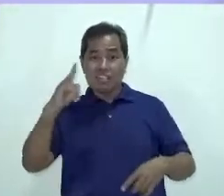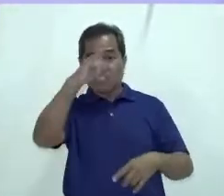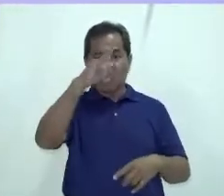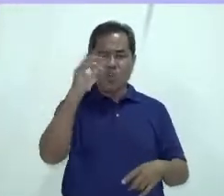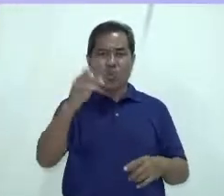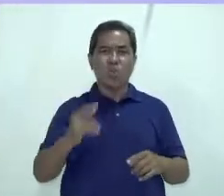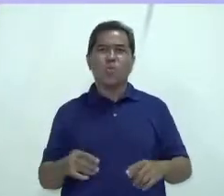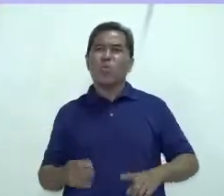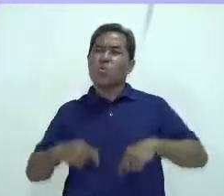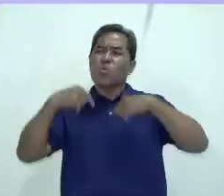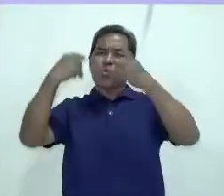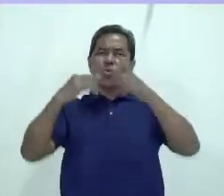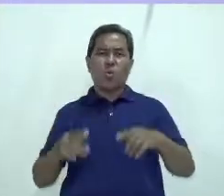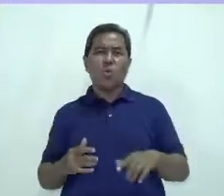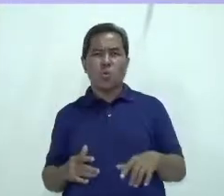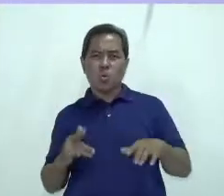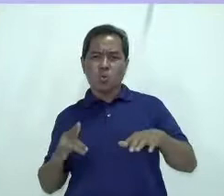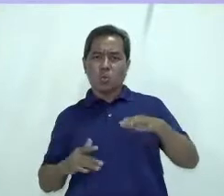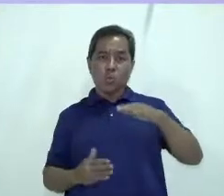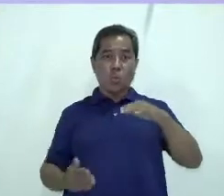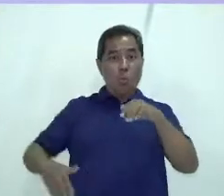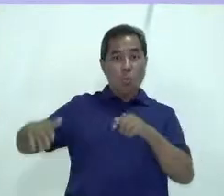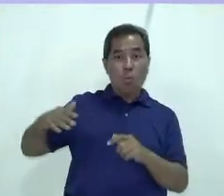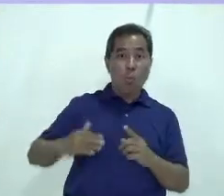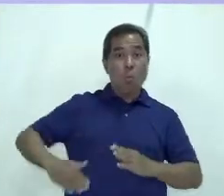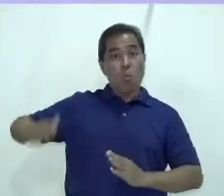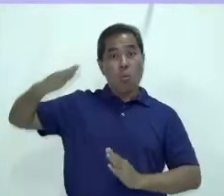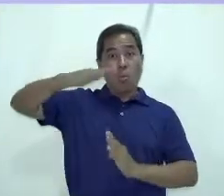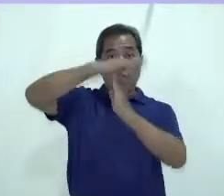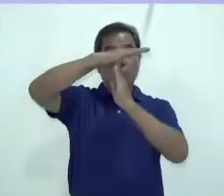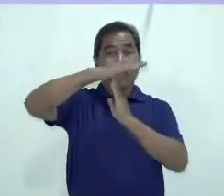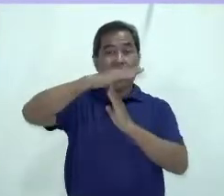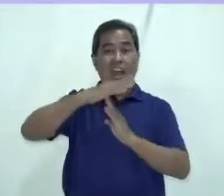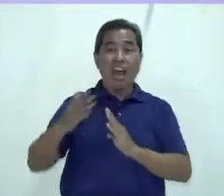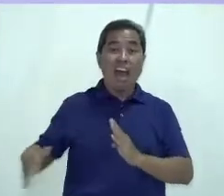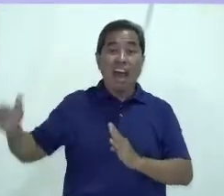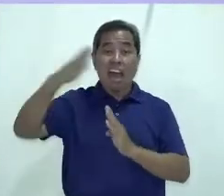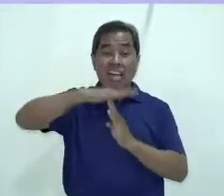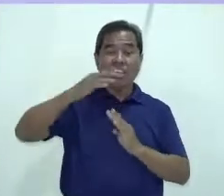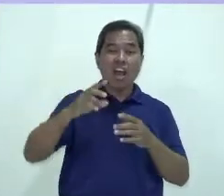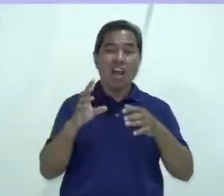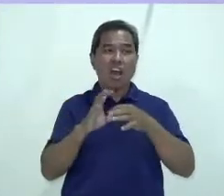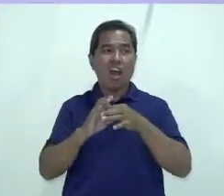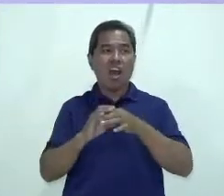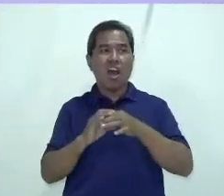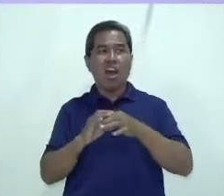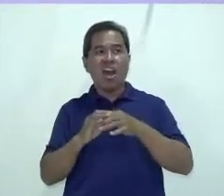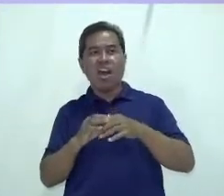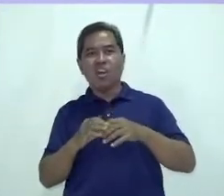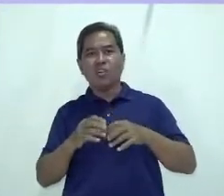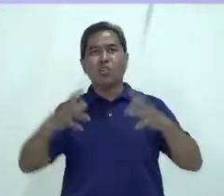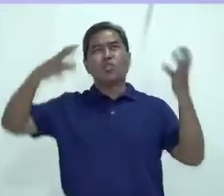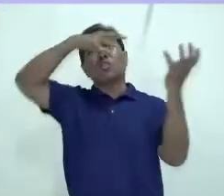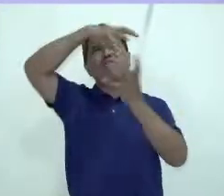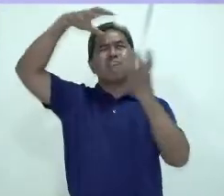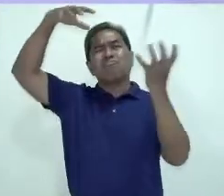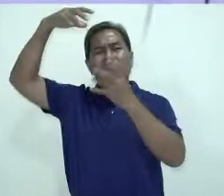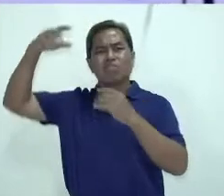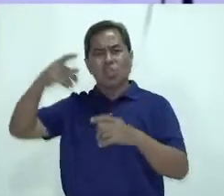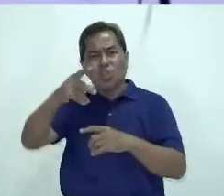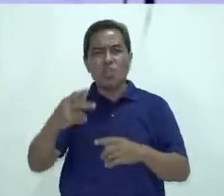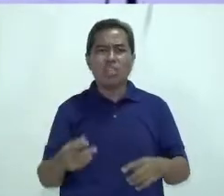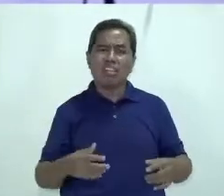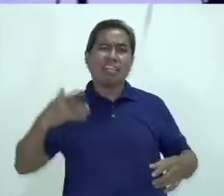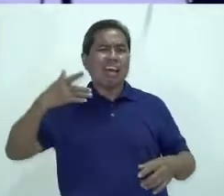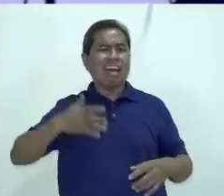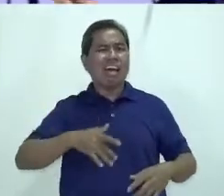top of a high-rise building and looked outside. You guys still remember that? Do you remember the feeling when you looked outside the